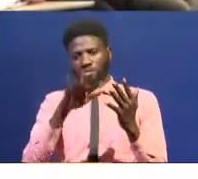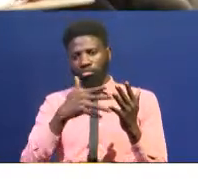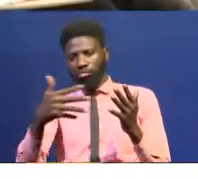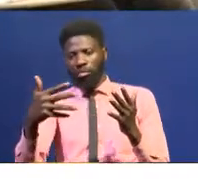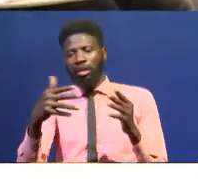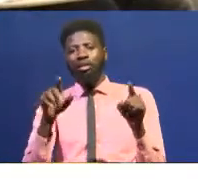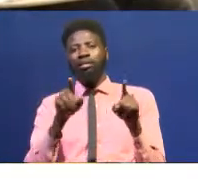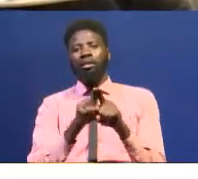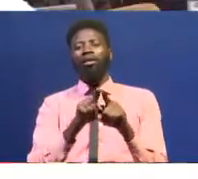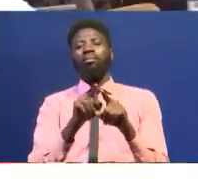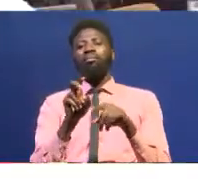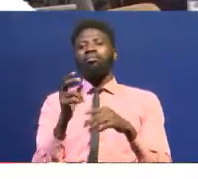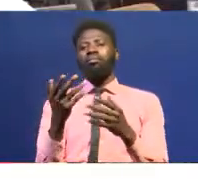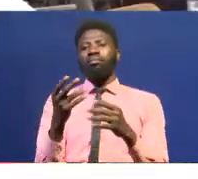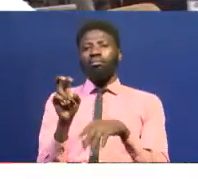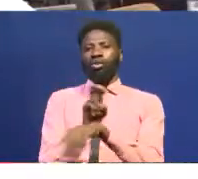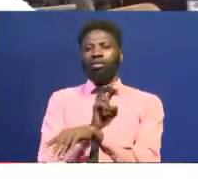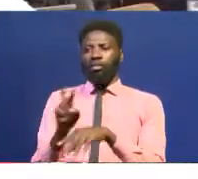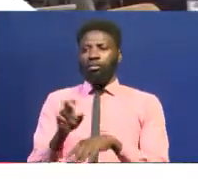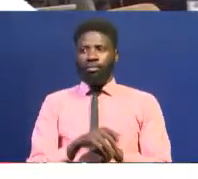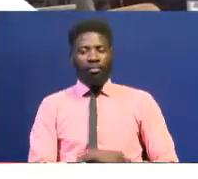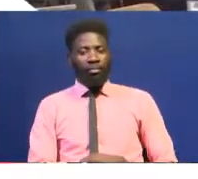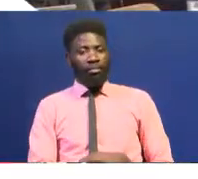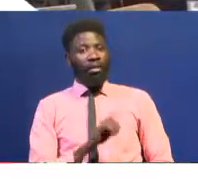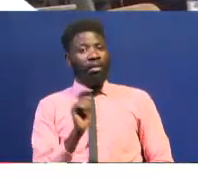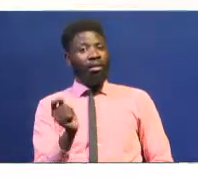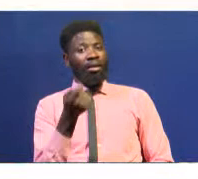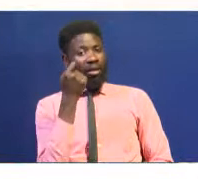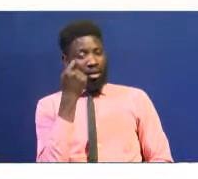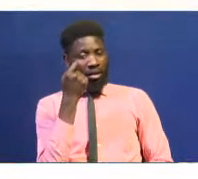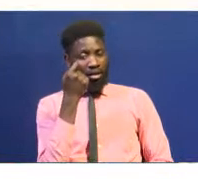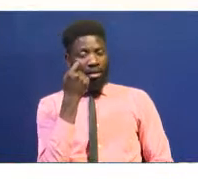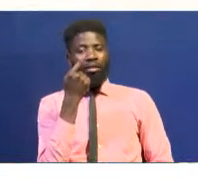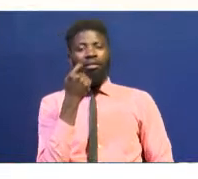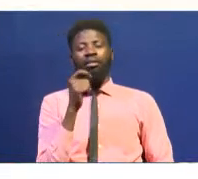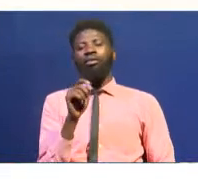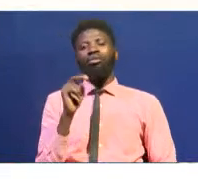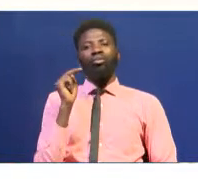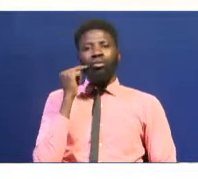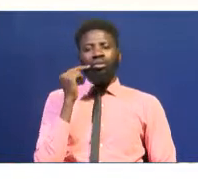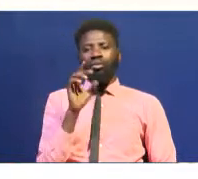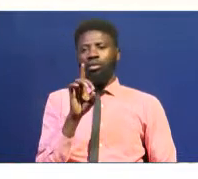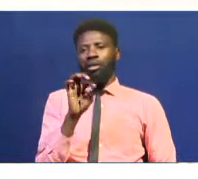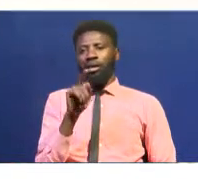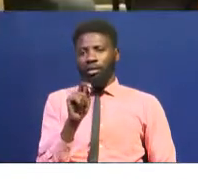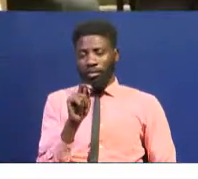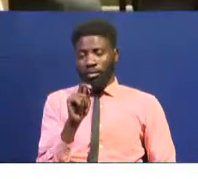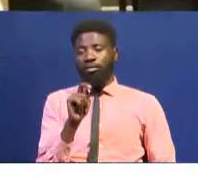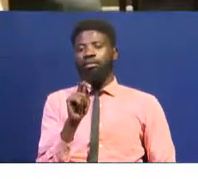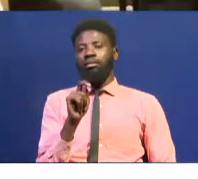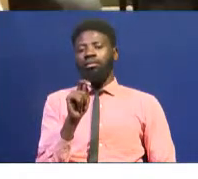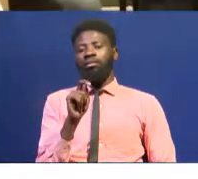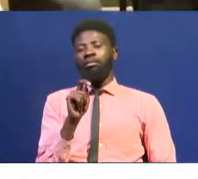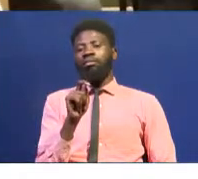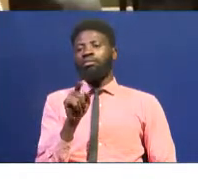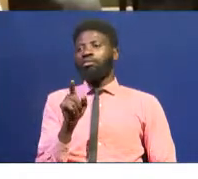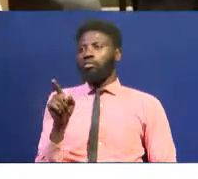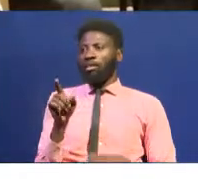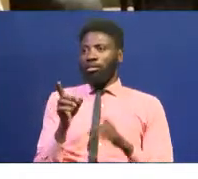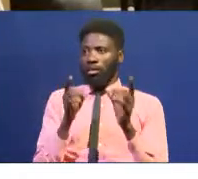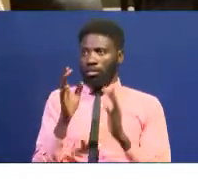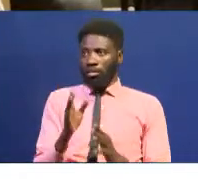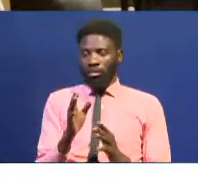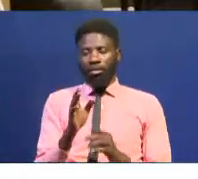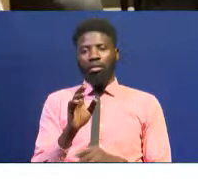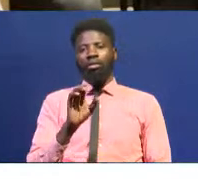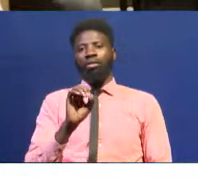According to the Kenya Nutritionist and Dietetics Institute Executive Director, Dr. David Okeo, utilizing information and